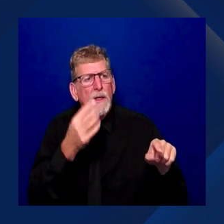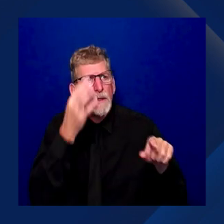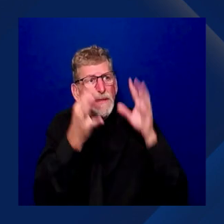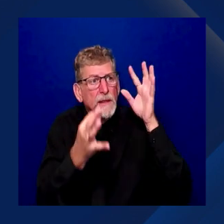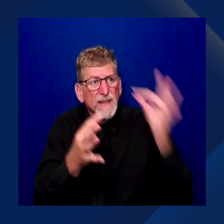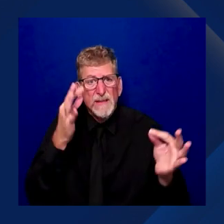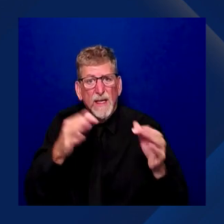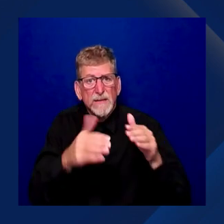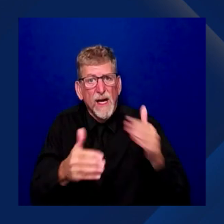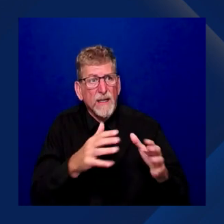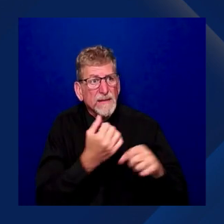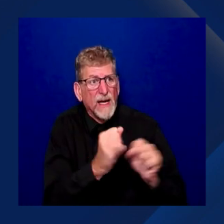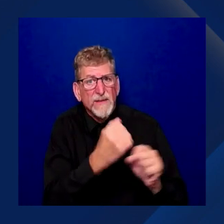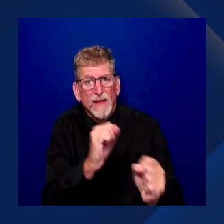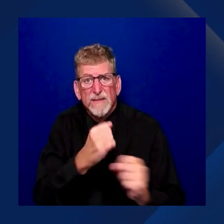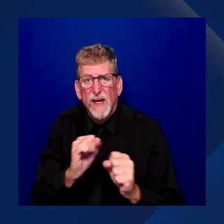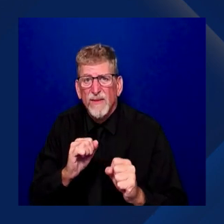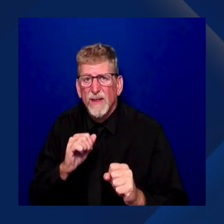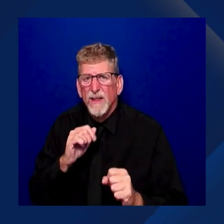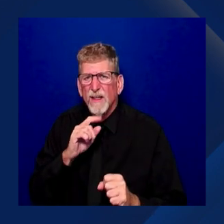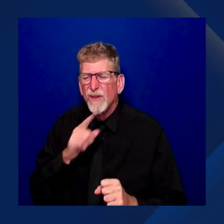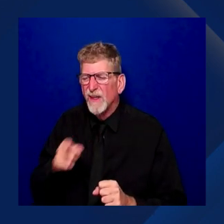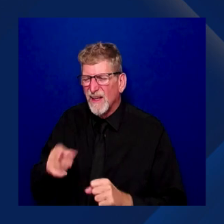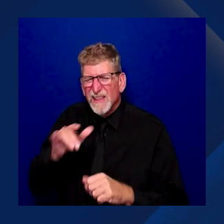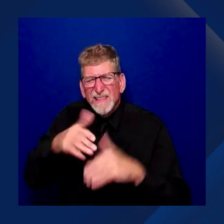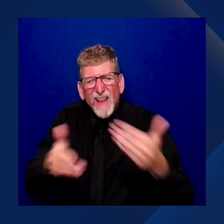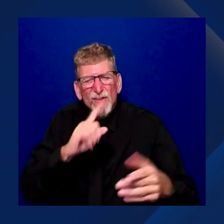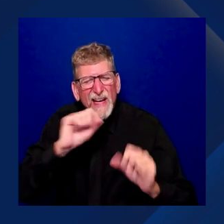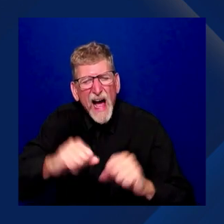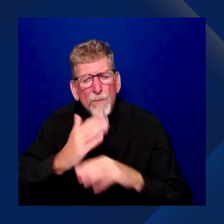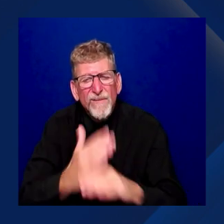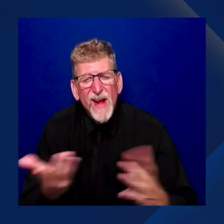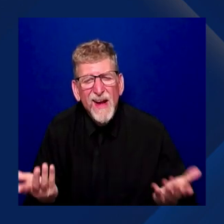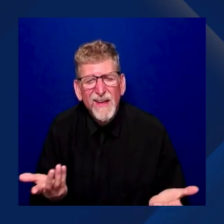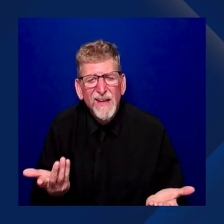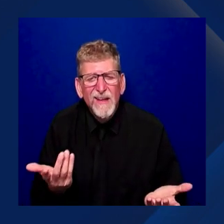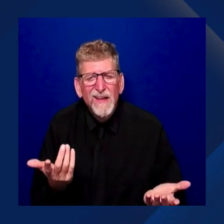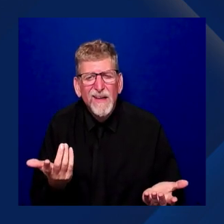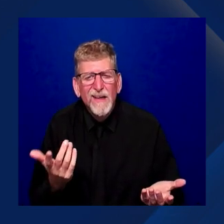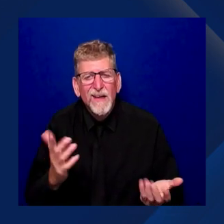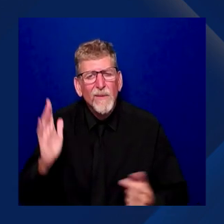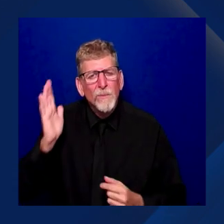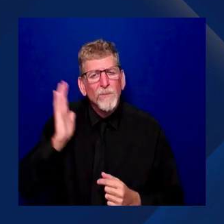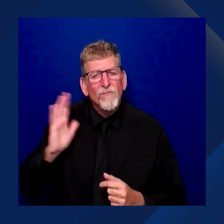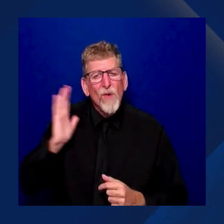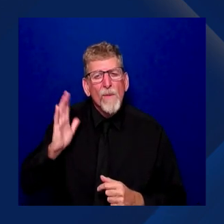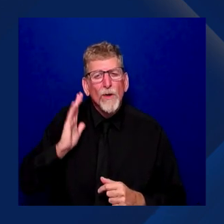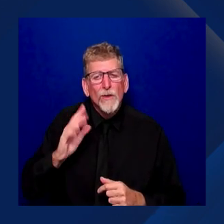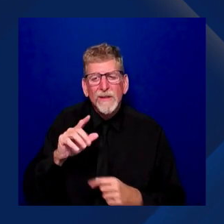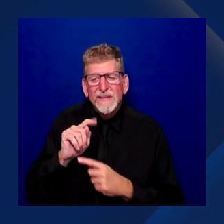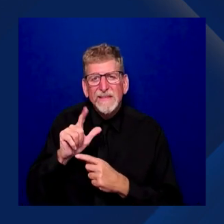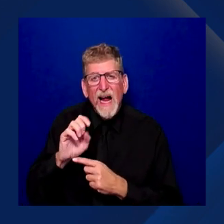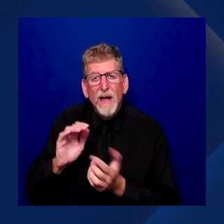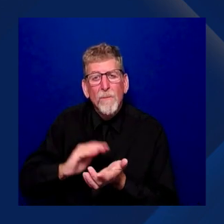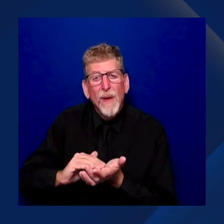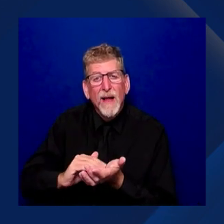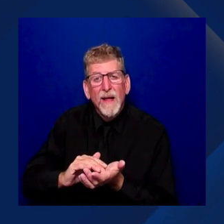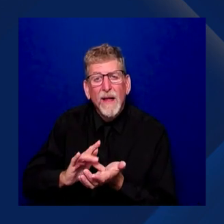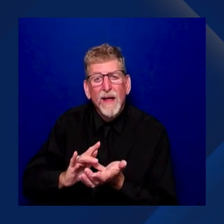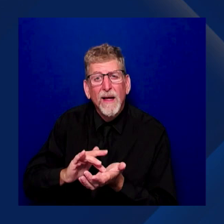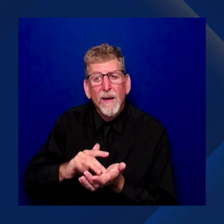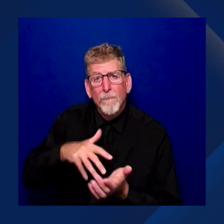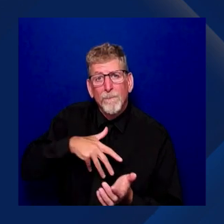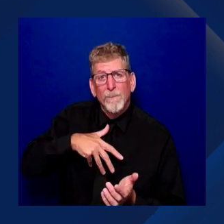completely preventable. As a former telemedicine maternal fetal medicine nurse, routine and specialized